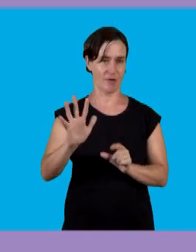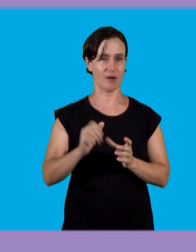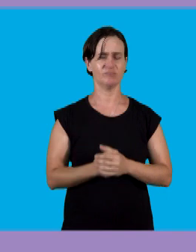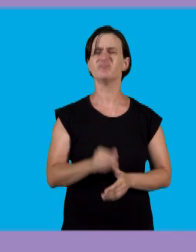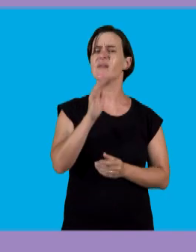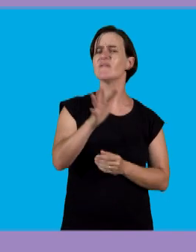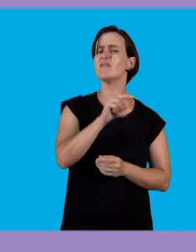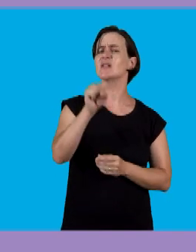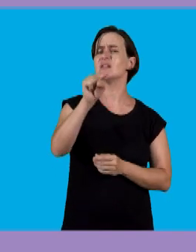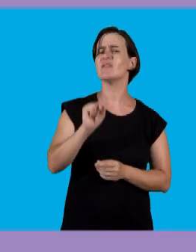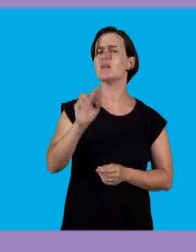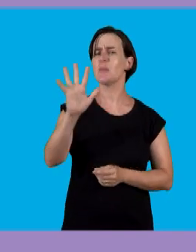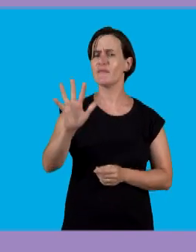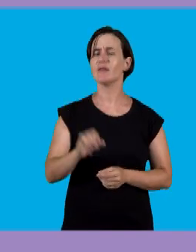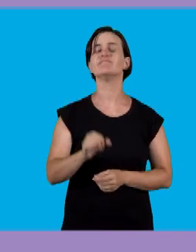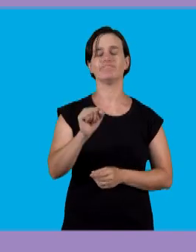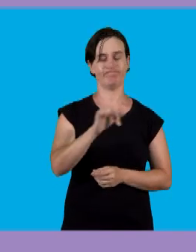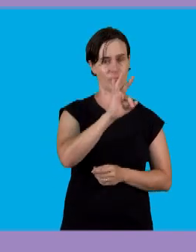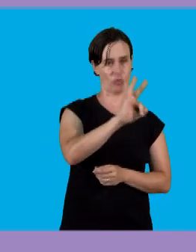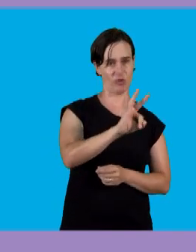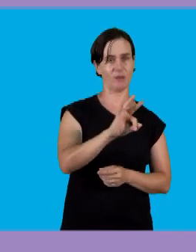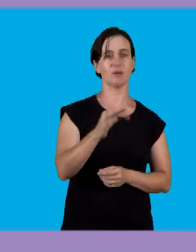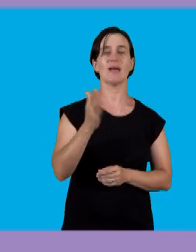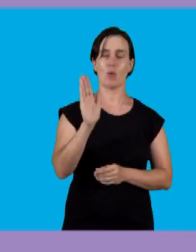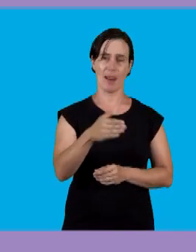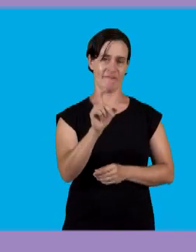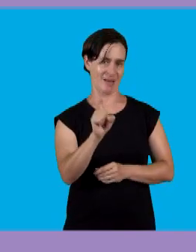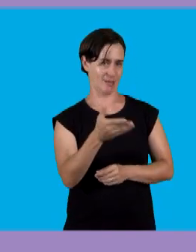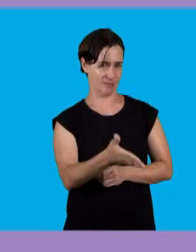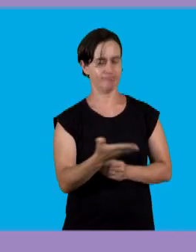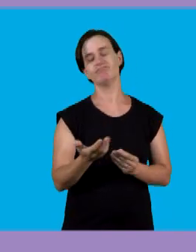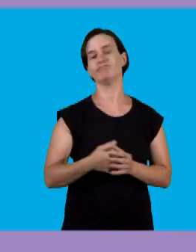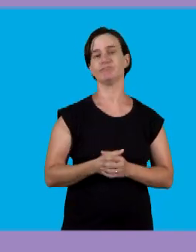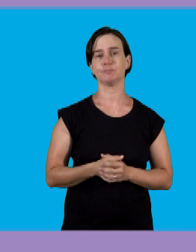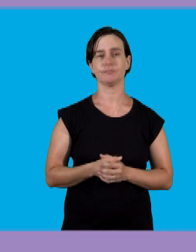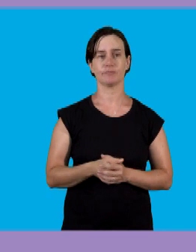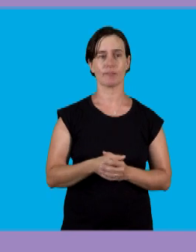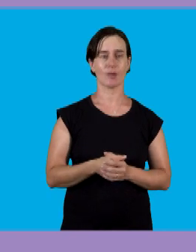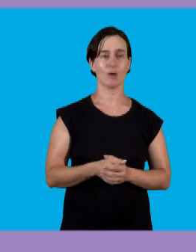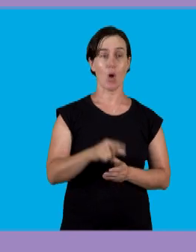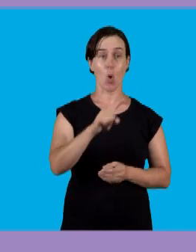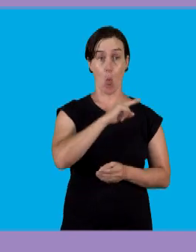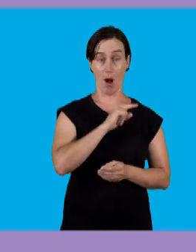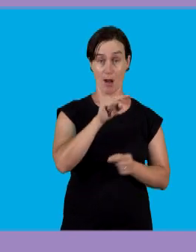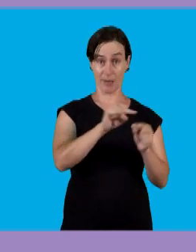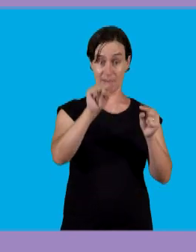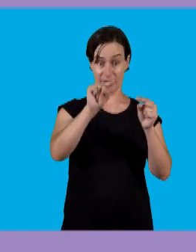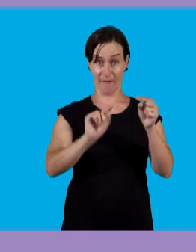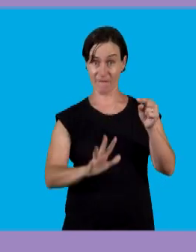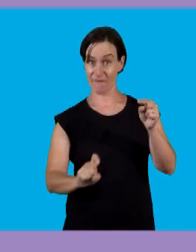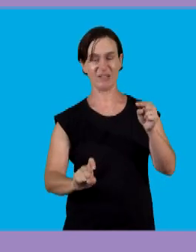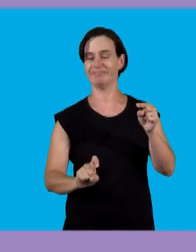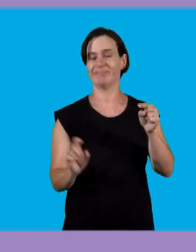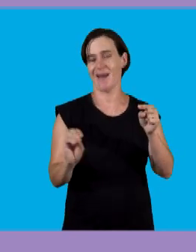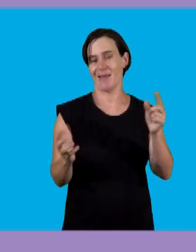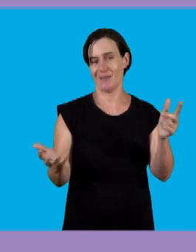5? That is 3, and we're going to write the variable as it is because it is not dividing with anything. Then we